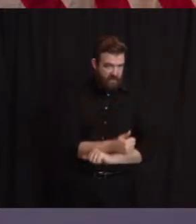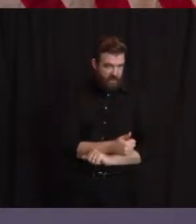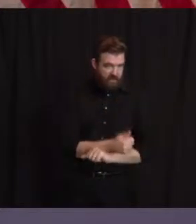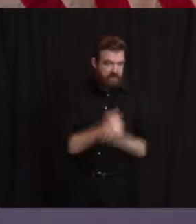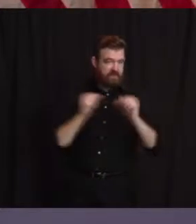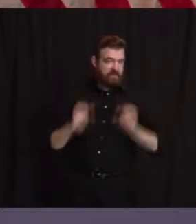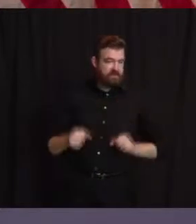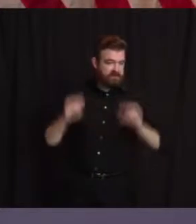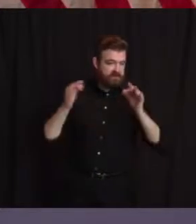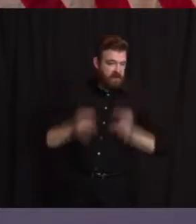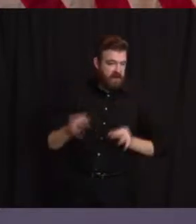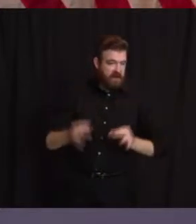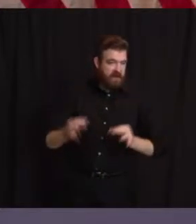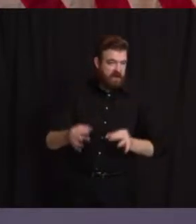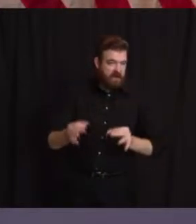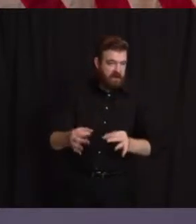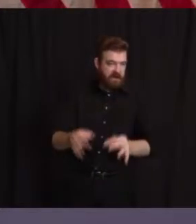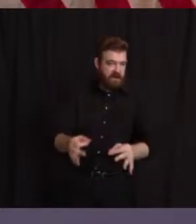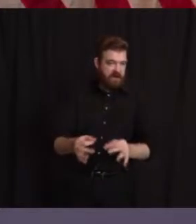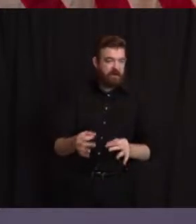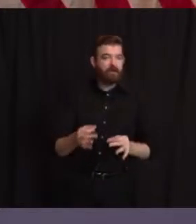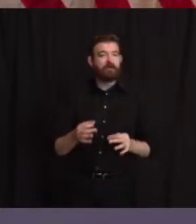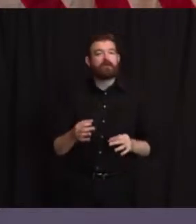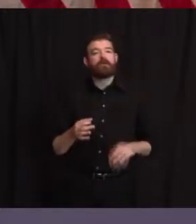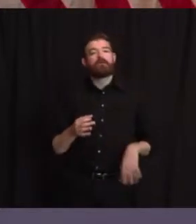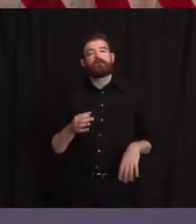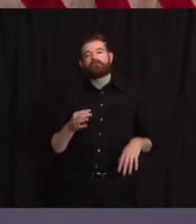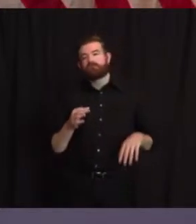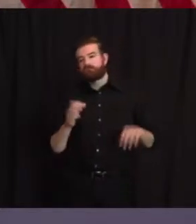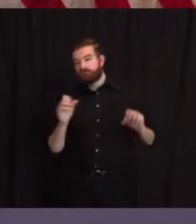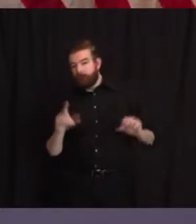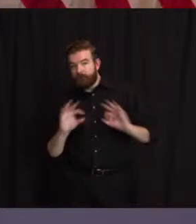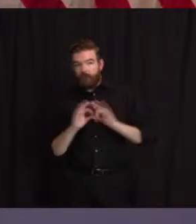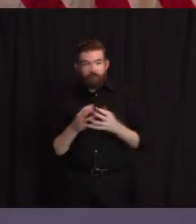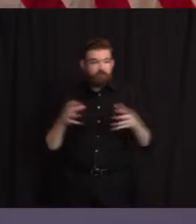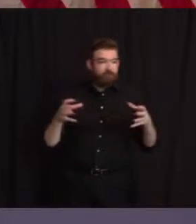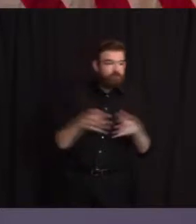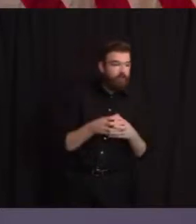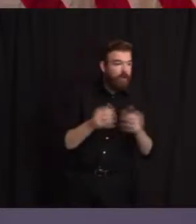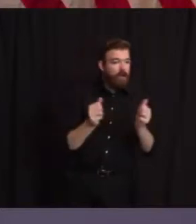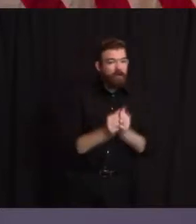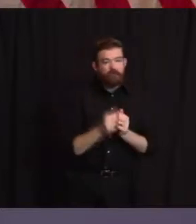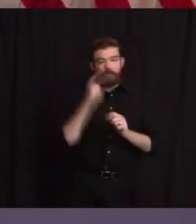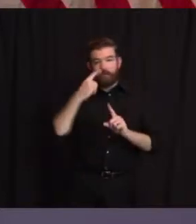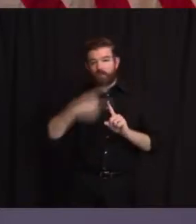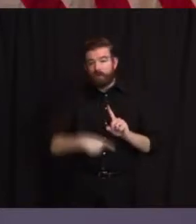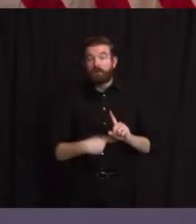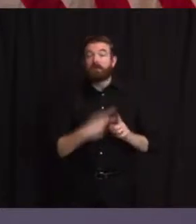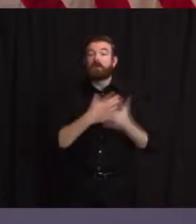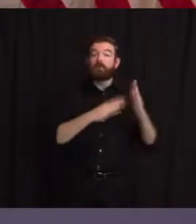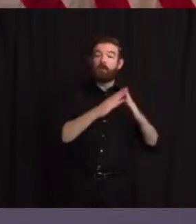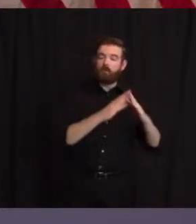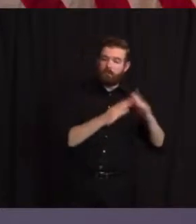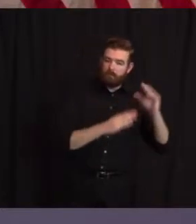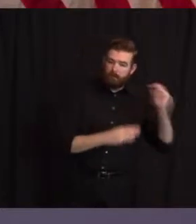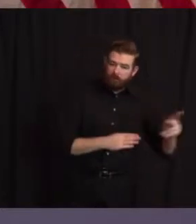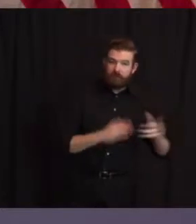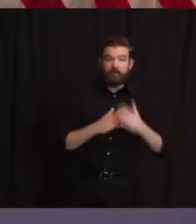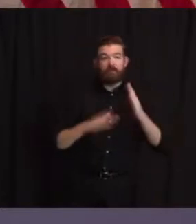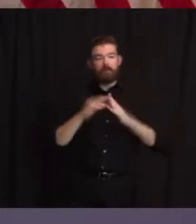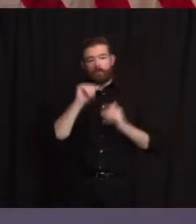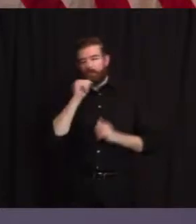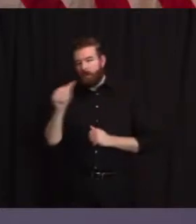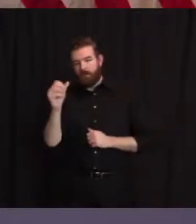determinations as to whether they want to allow short-term rentals, and some have and some have not. I made yet another mistake. By the way, it is